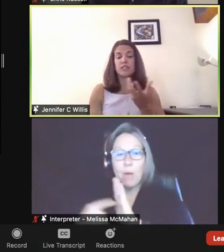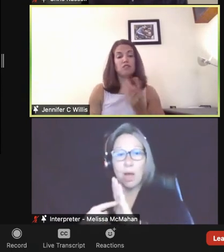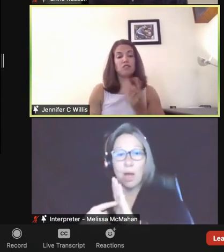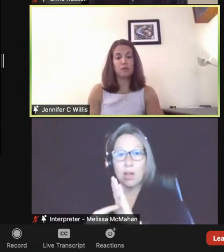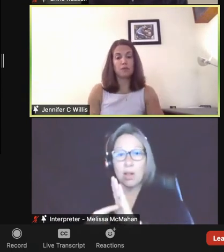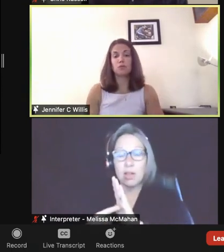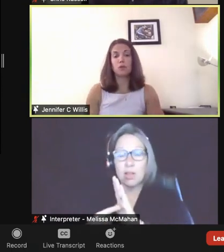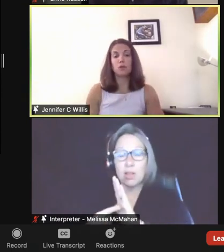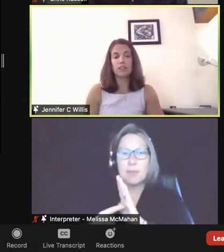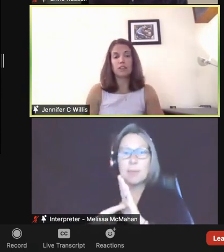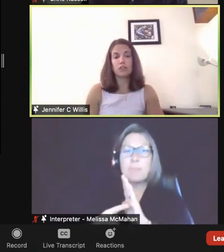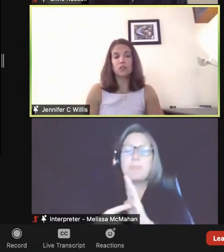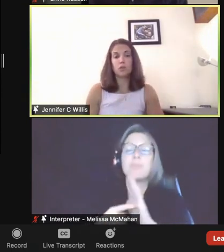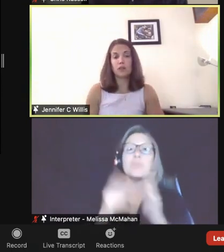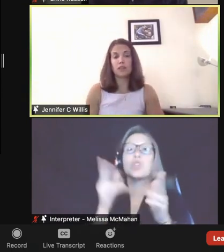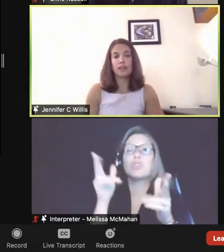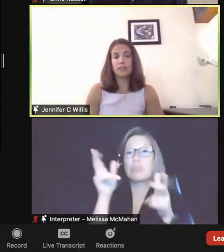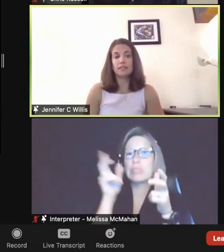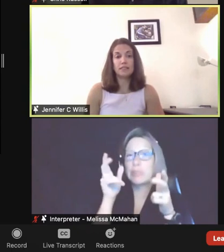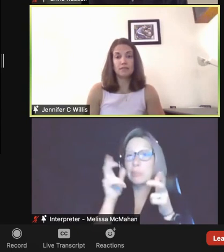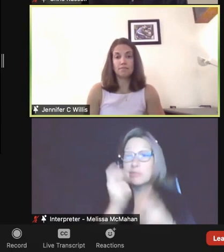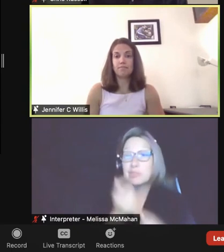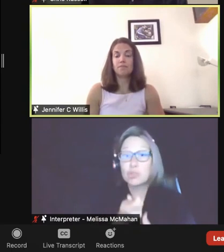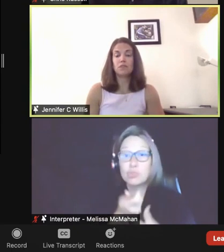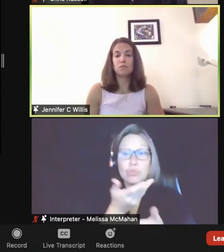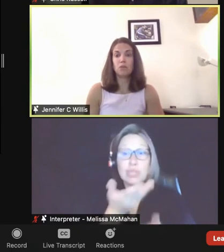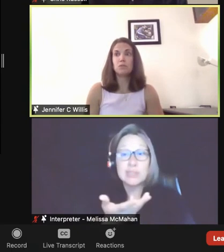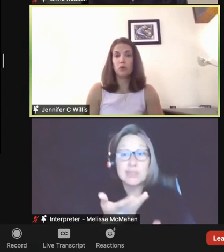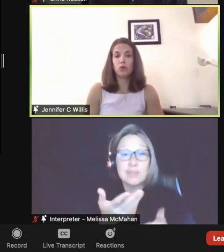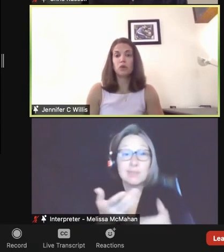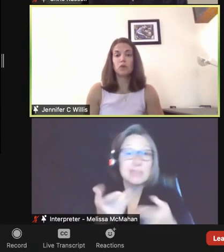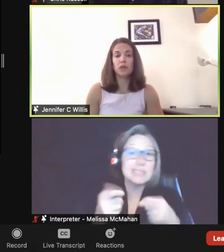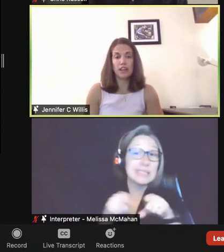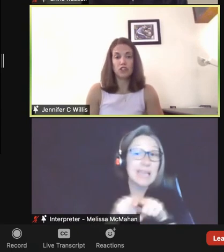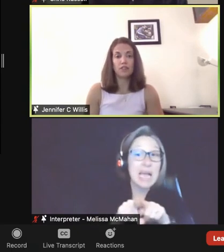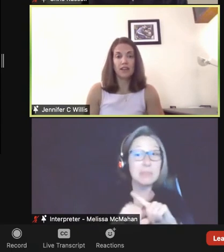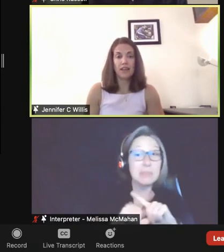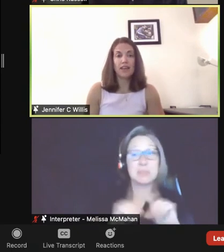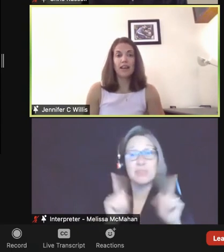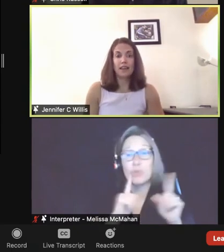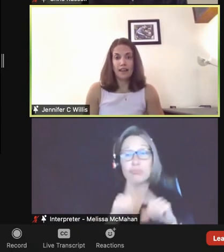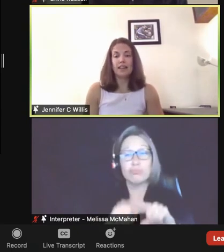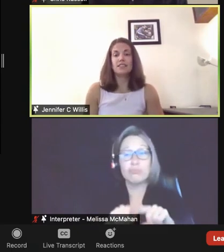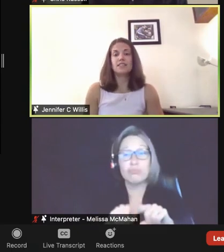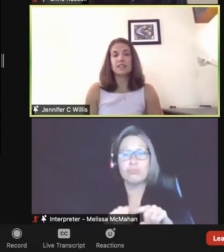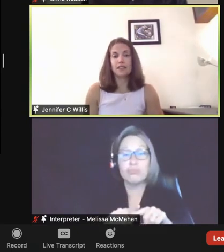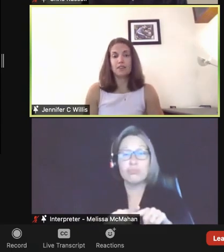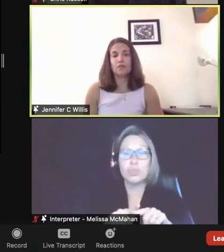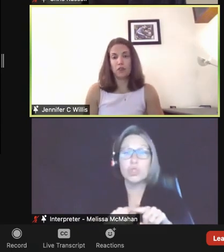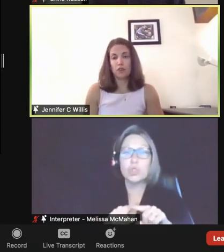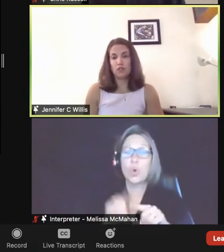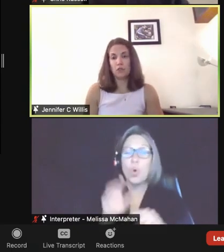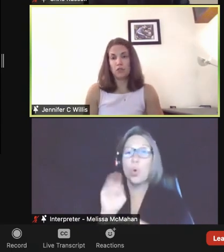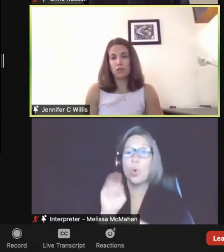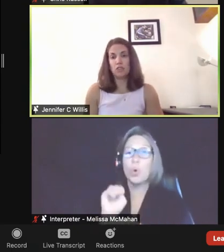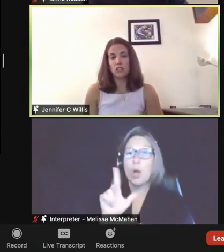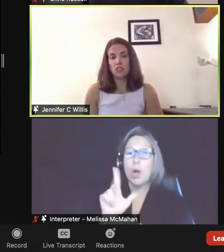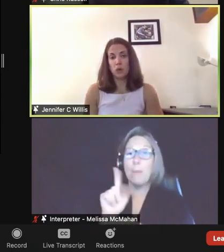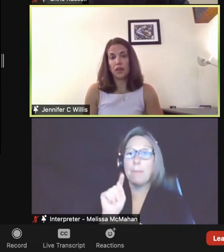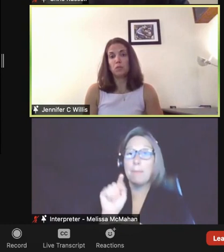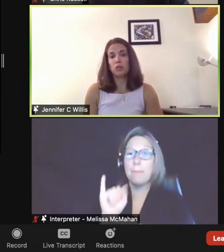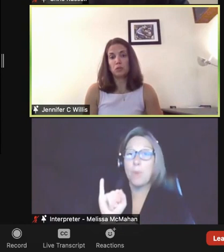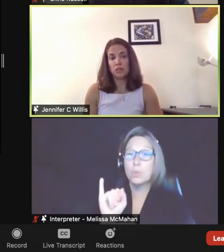receptive and expressive might be different modalities. So really it's multimodal communication is significant for our